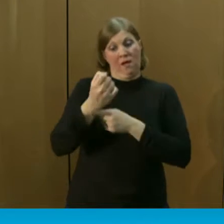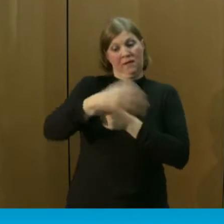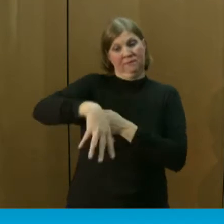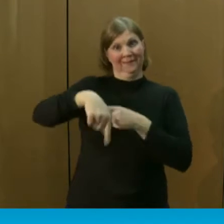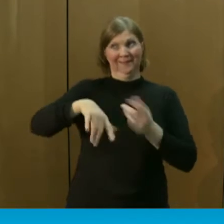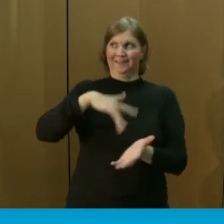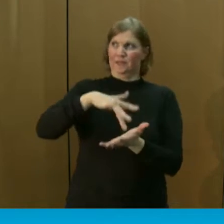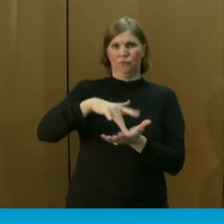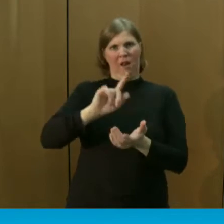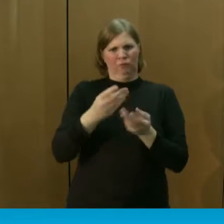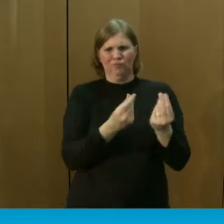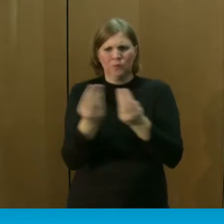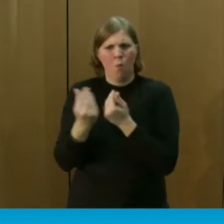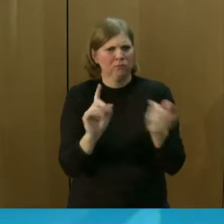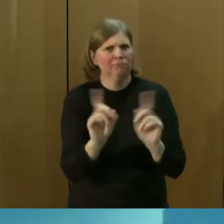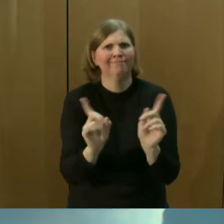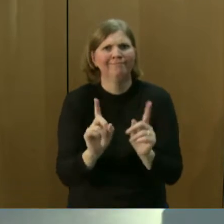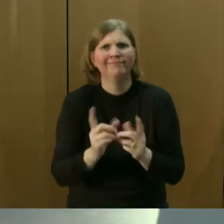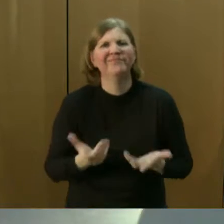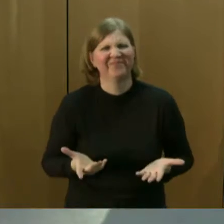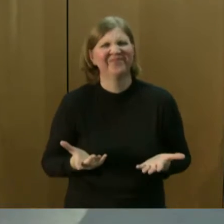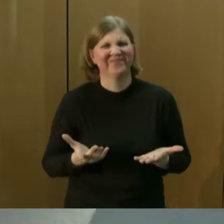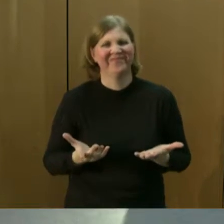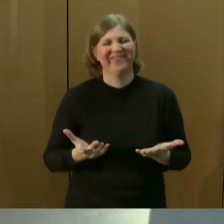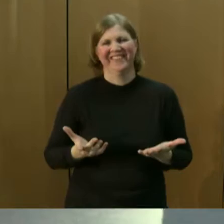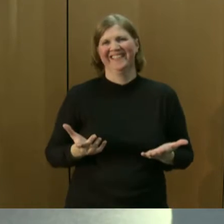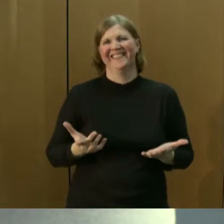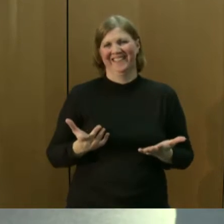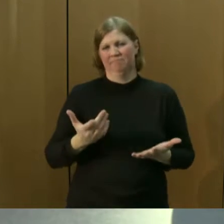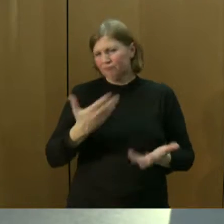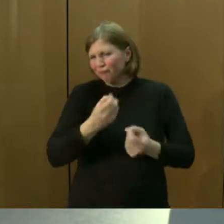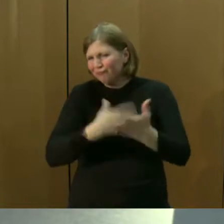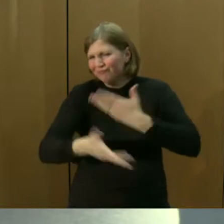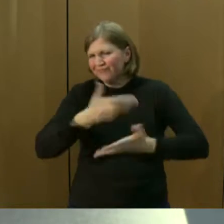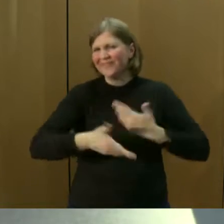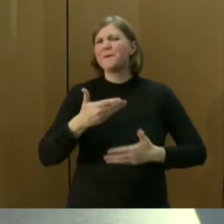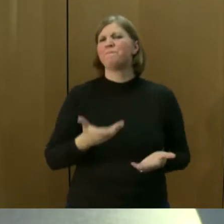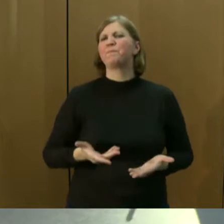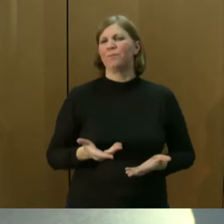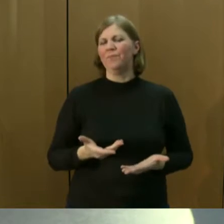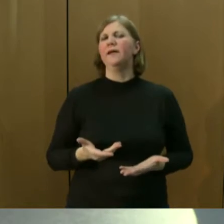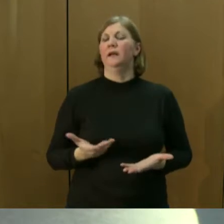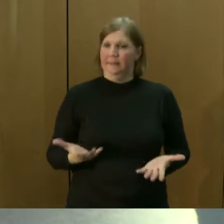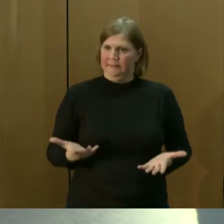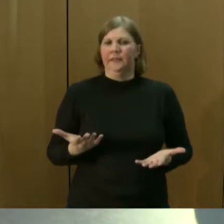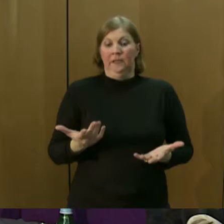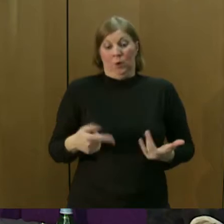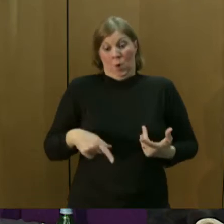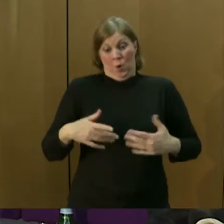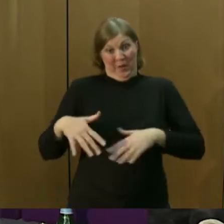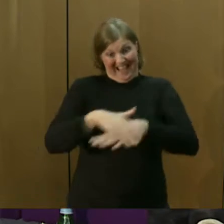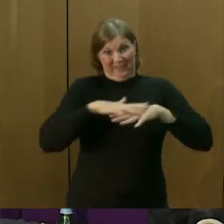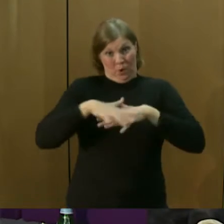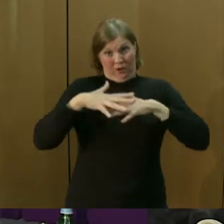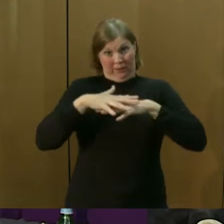that does provide an incredible resource. So would you like to talk through that, please? Cool. So networking, yes. I mean, the